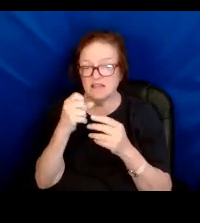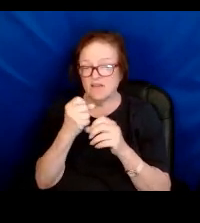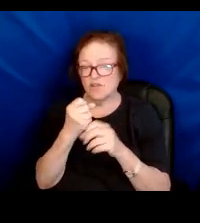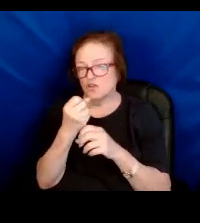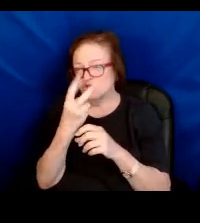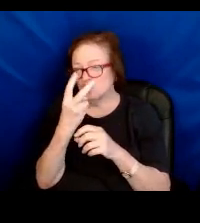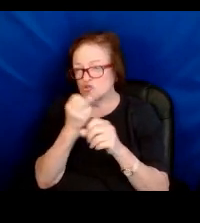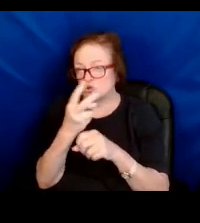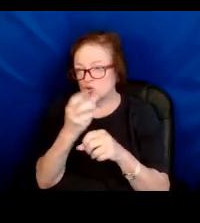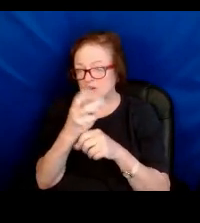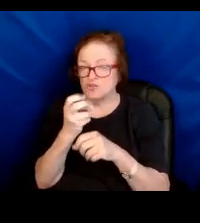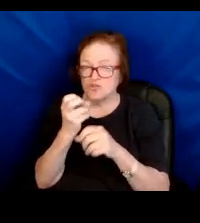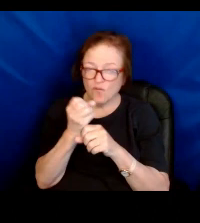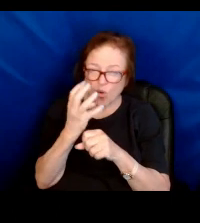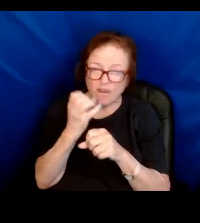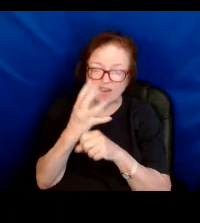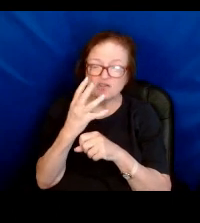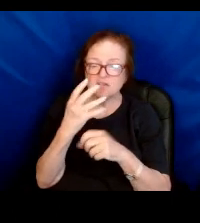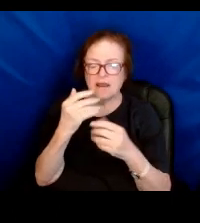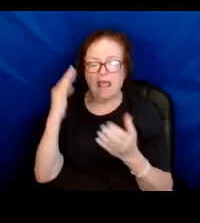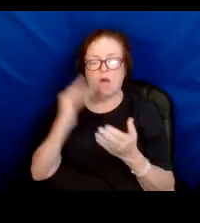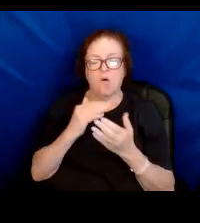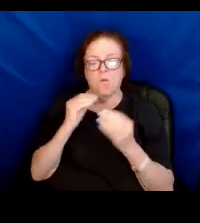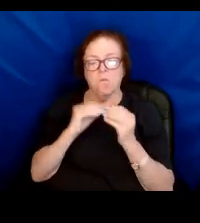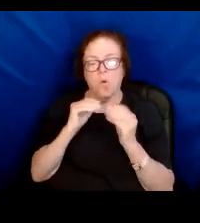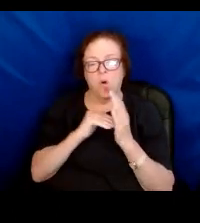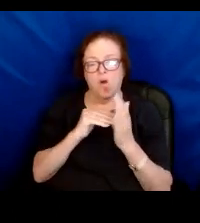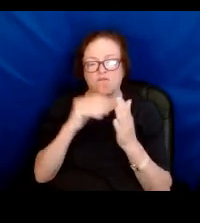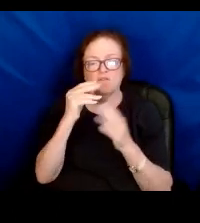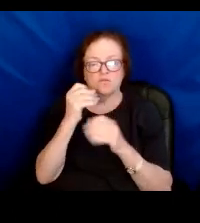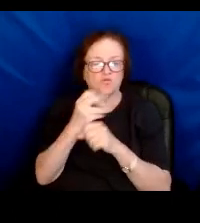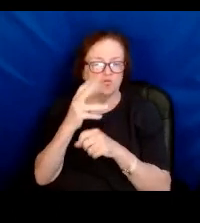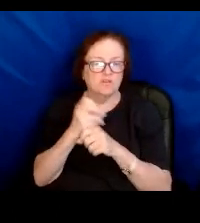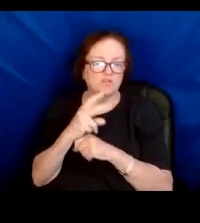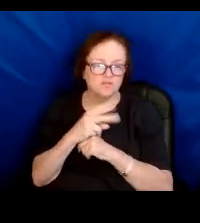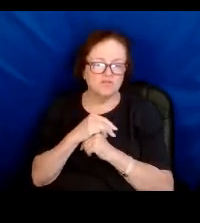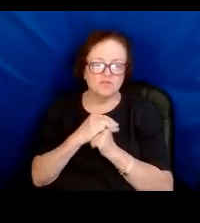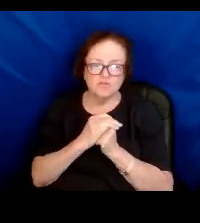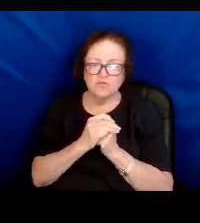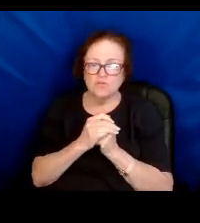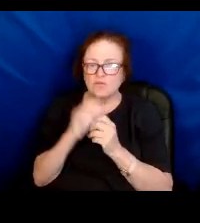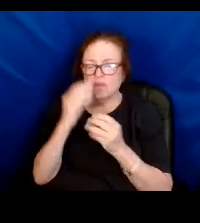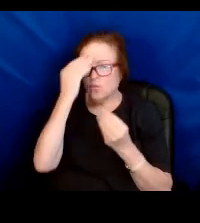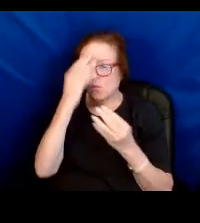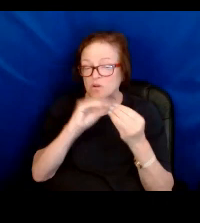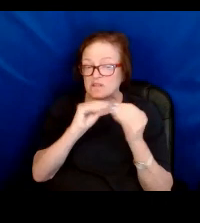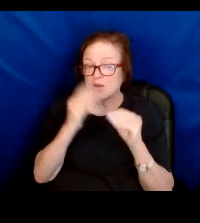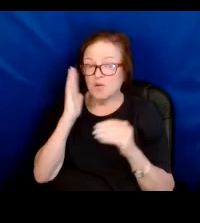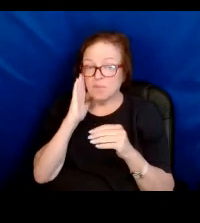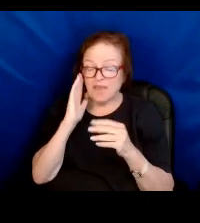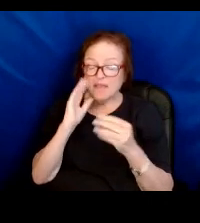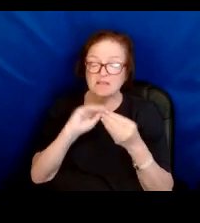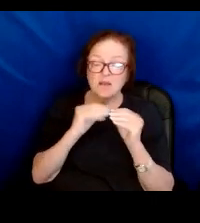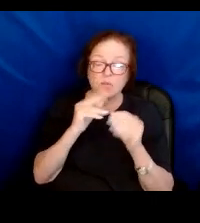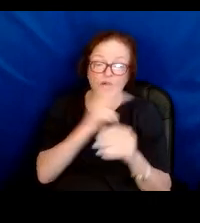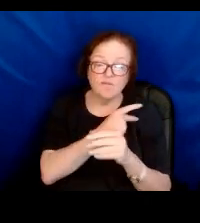about doing it every 2 years that focuses on specialty mental health providers that reports on the number of beds and the number of patients in the